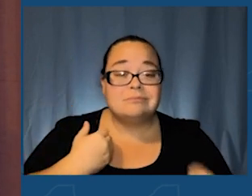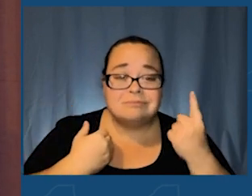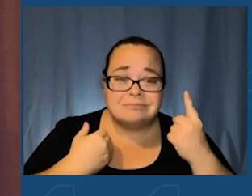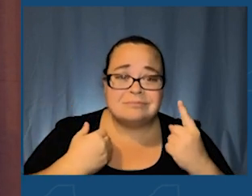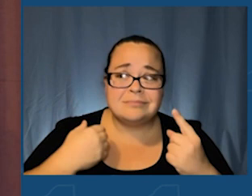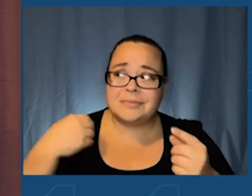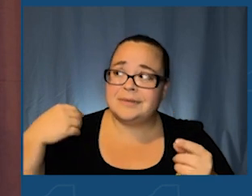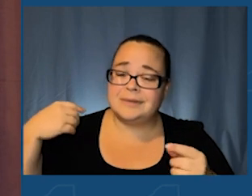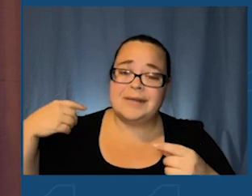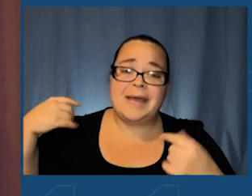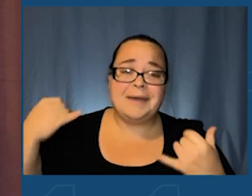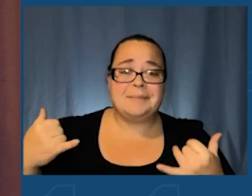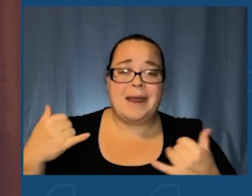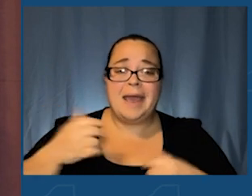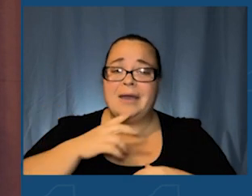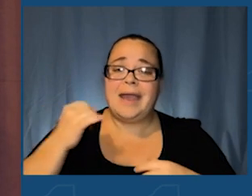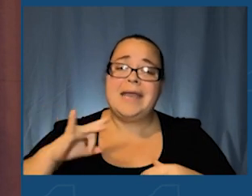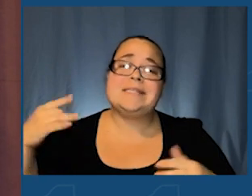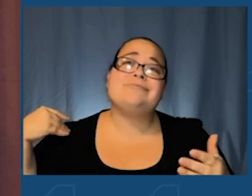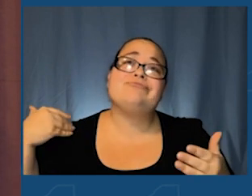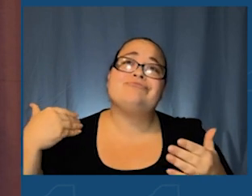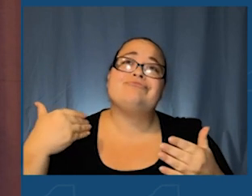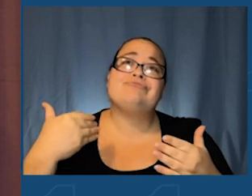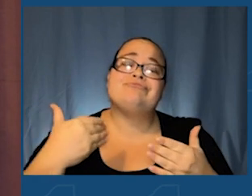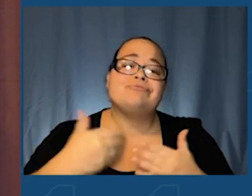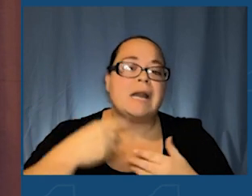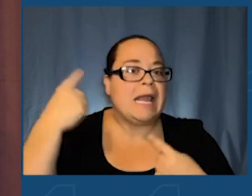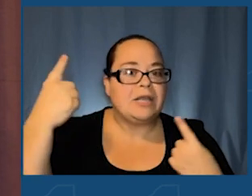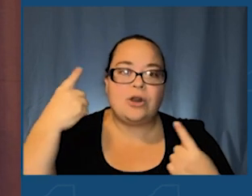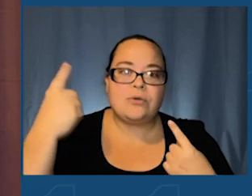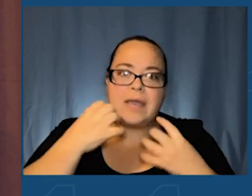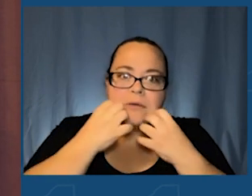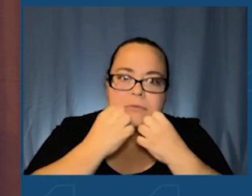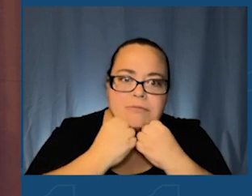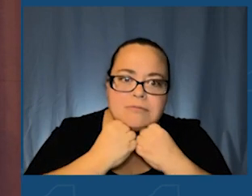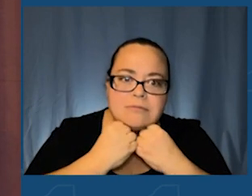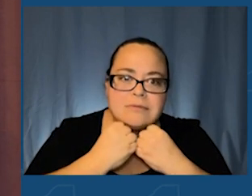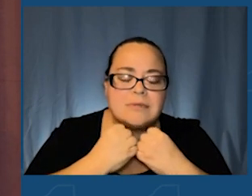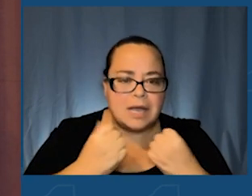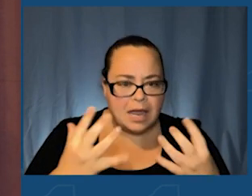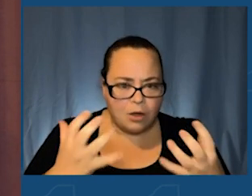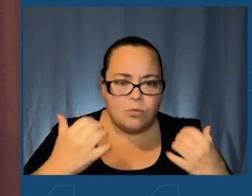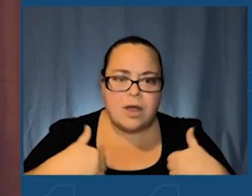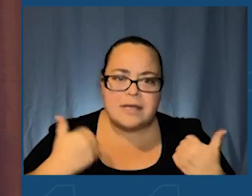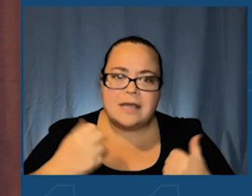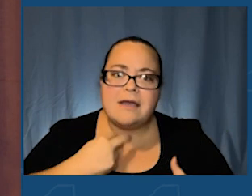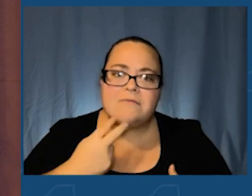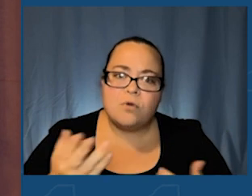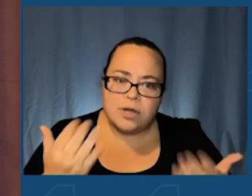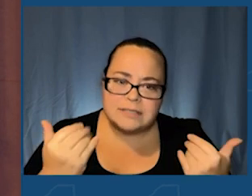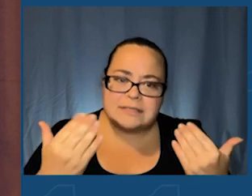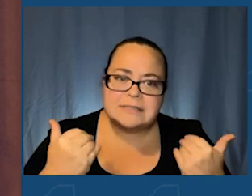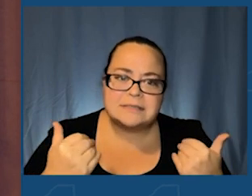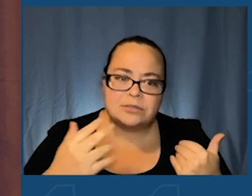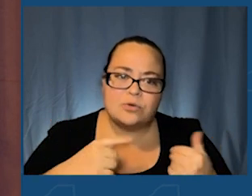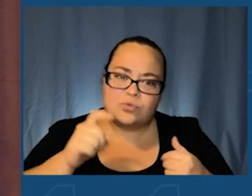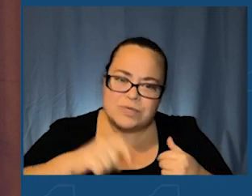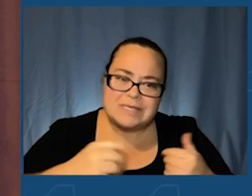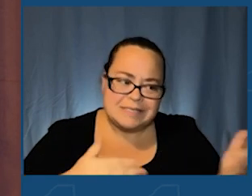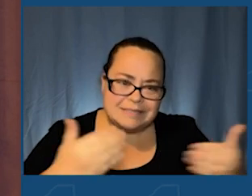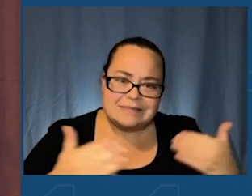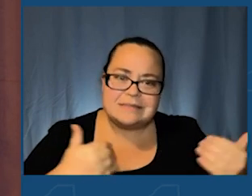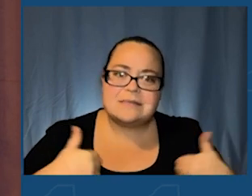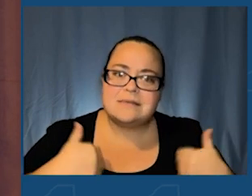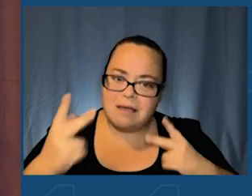granted, and we need those young voices. I want those young voices because they'll be powerful. We harness all the young people to vote in